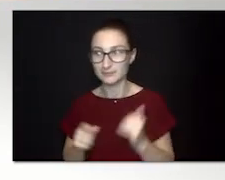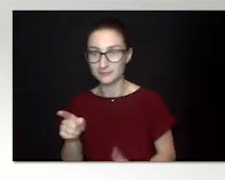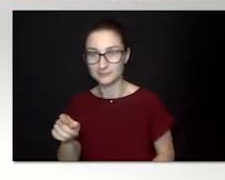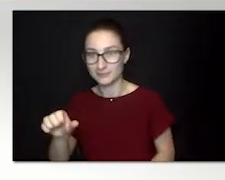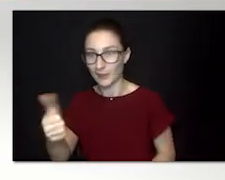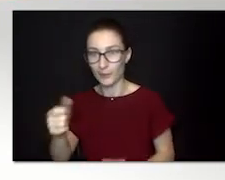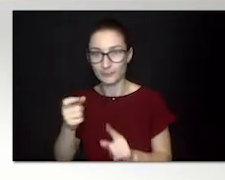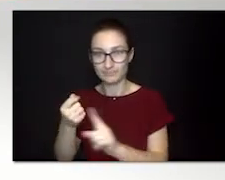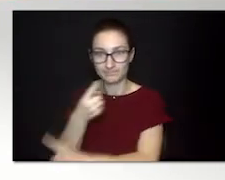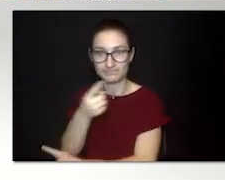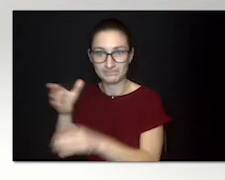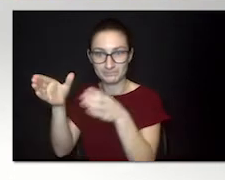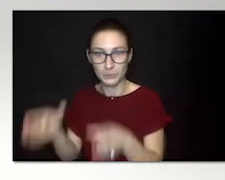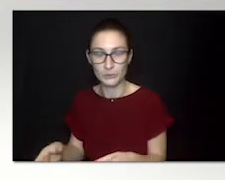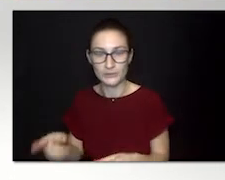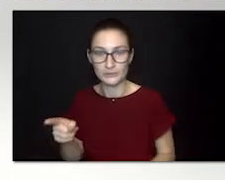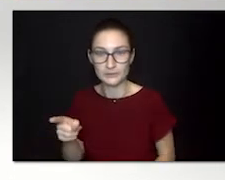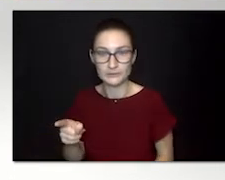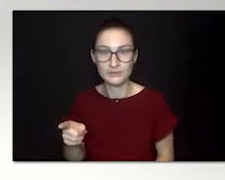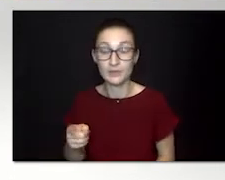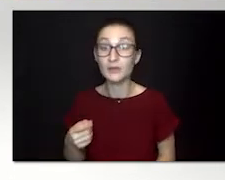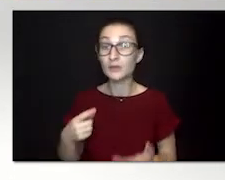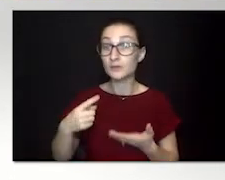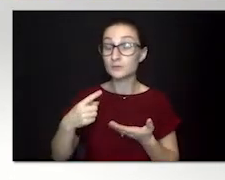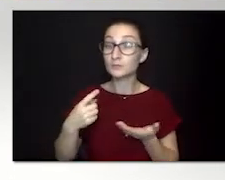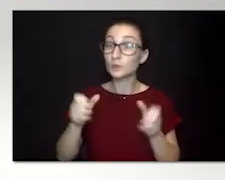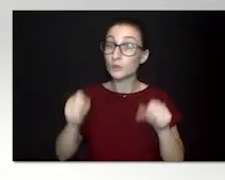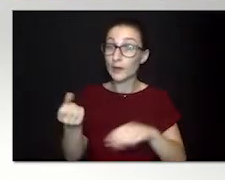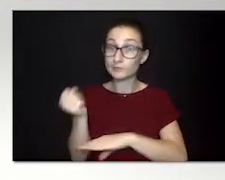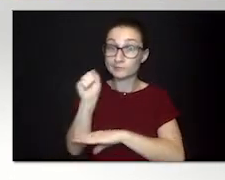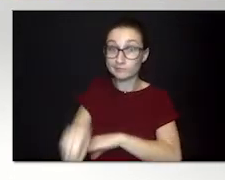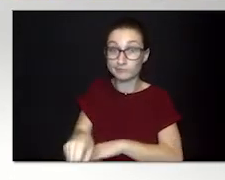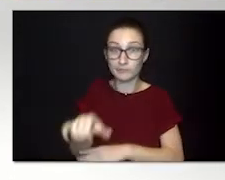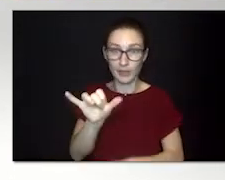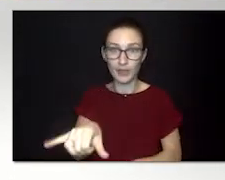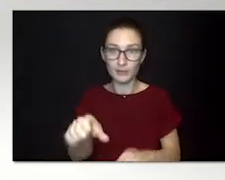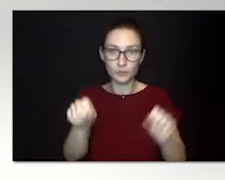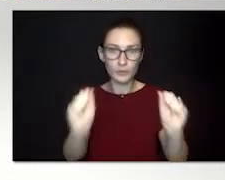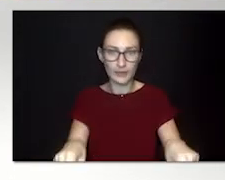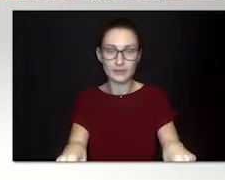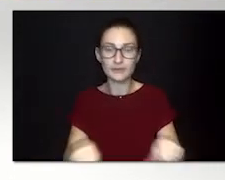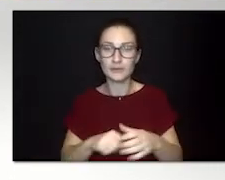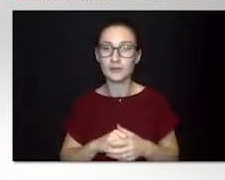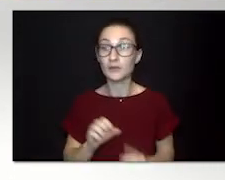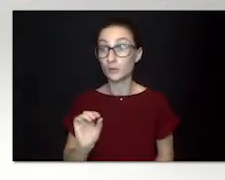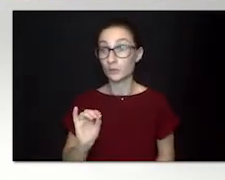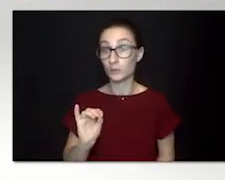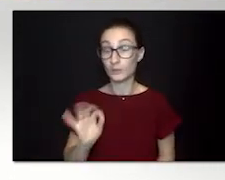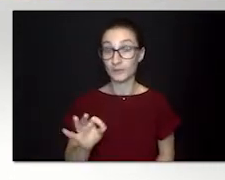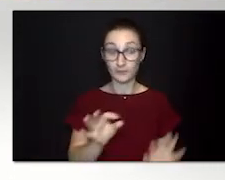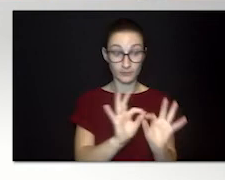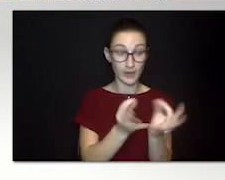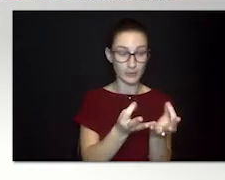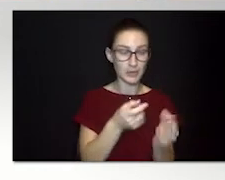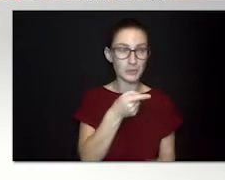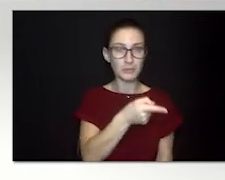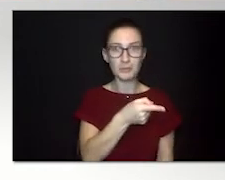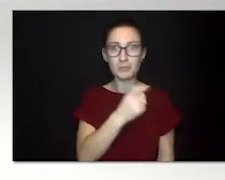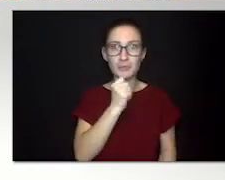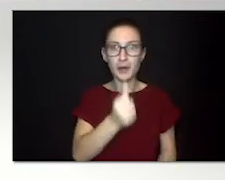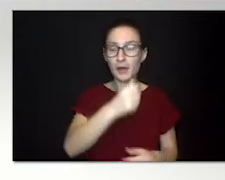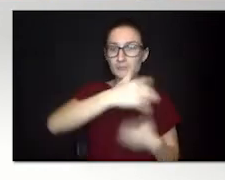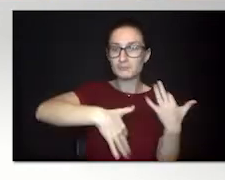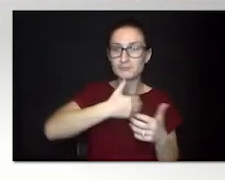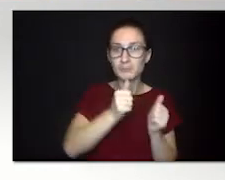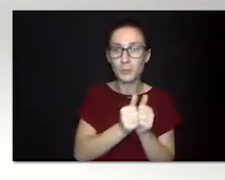who is not family. However, that is a presumption that can be overcome. So if for some reason, that person hasn't